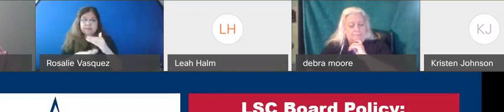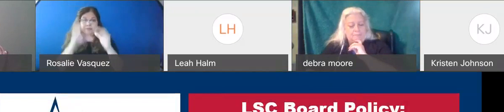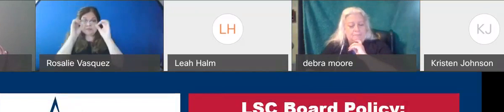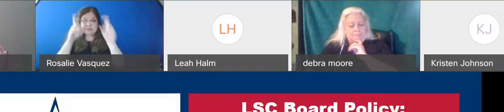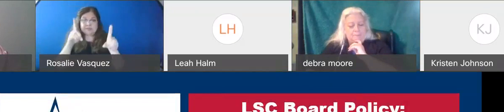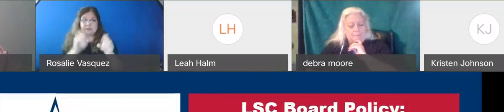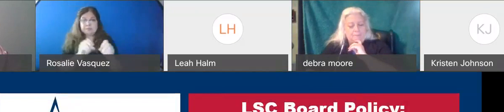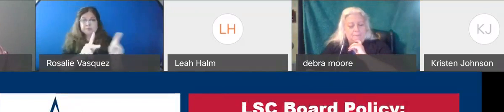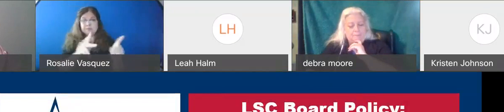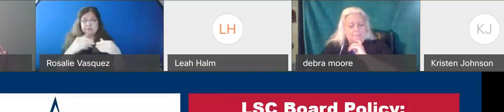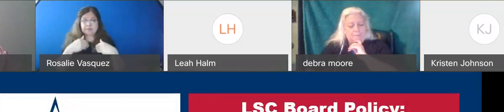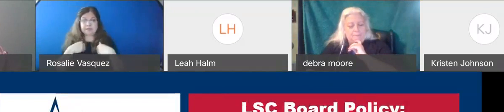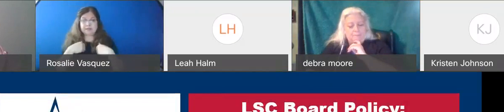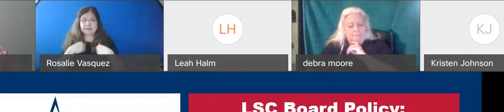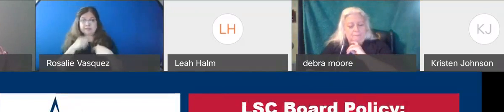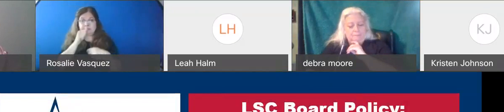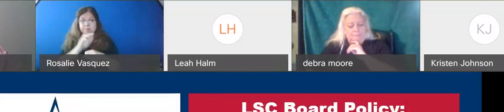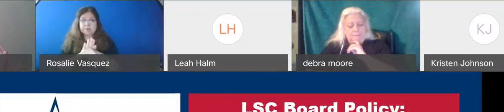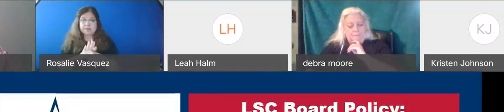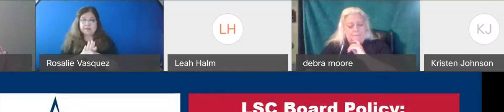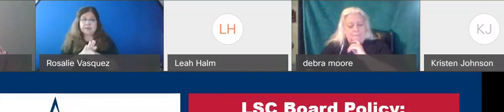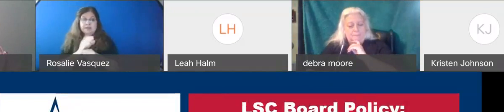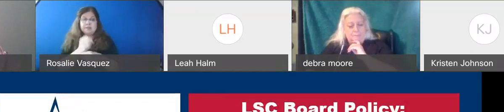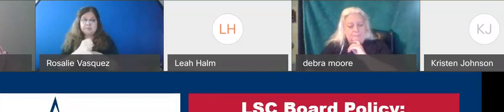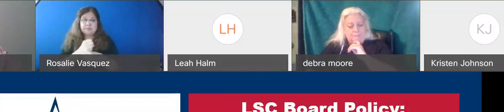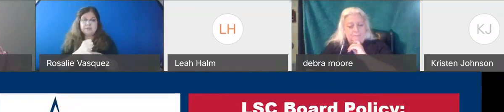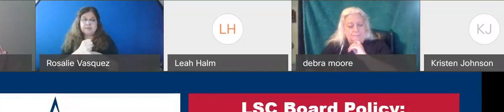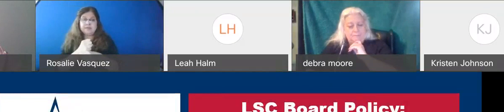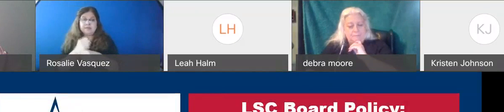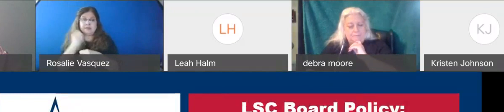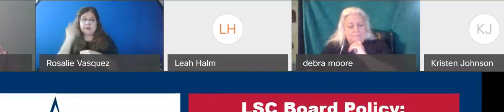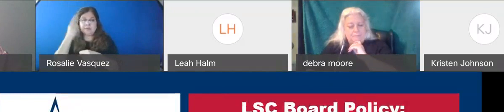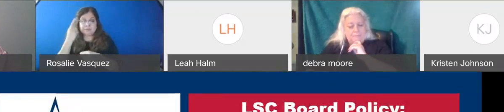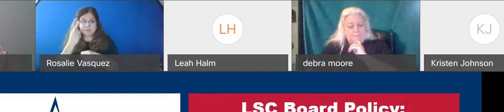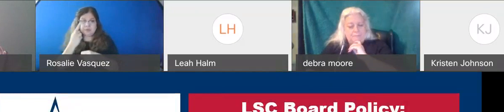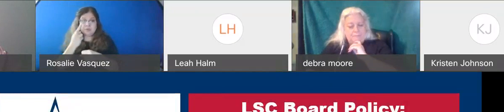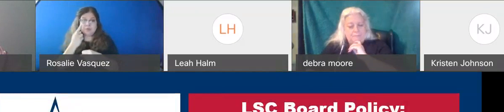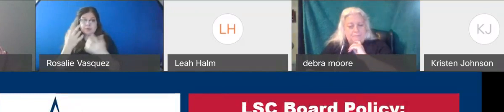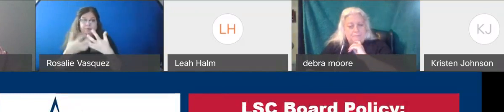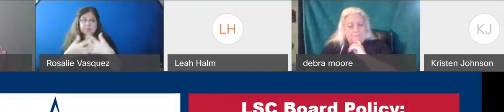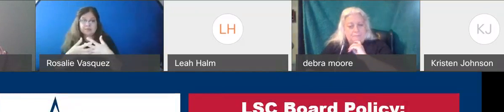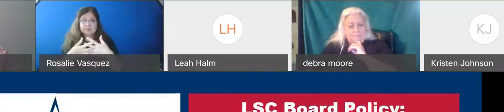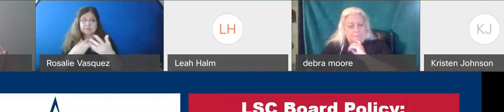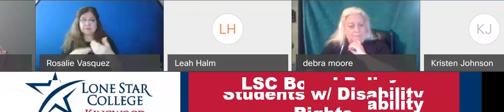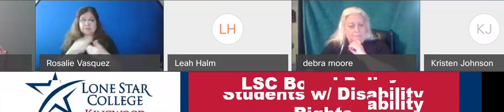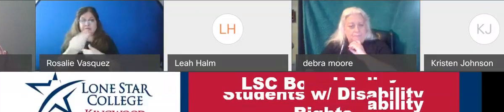opportunities and has committed to making reasonable accommodations for qualified individuals with disabilities.